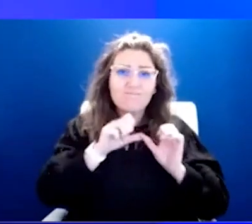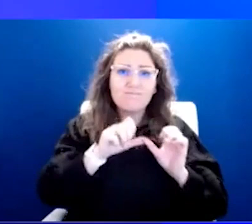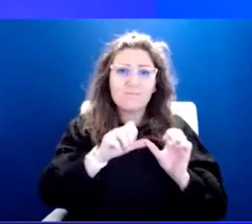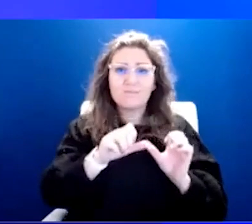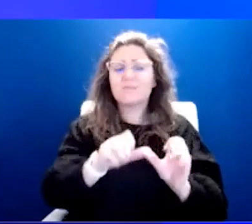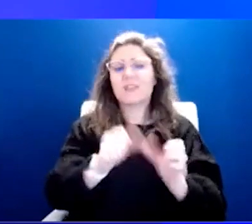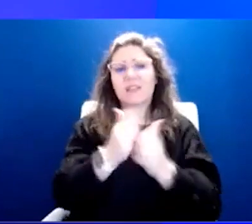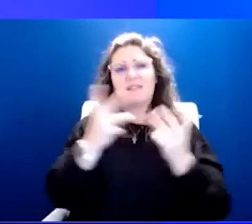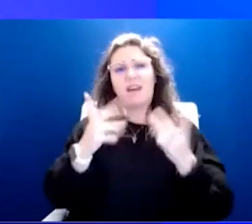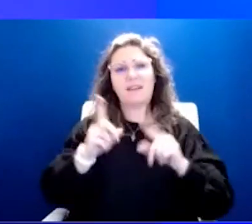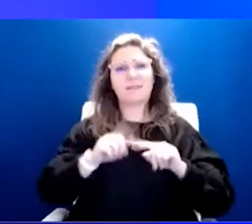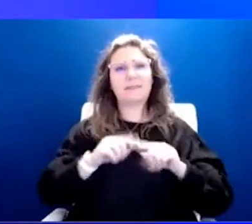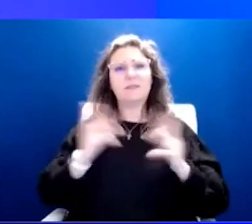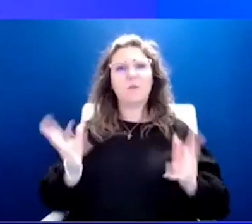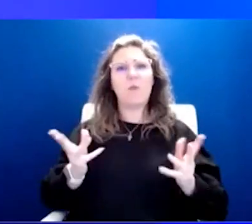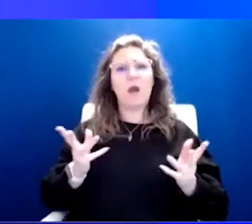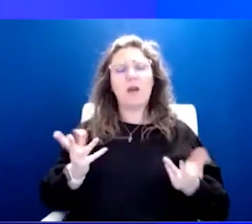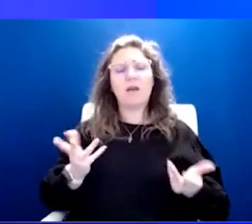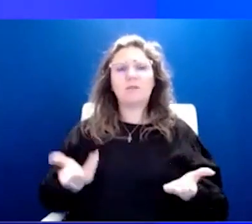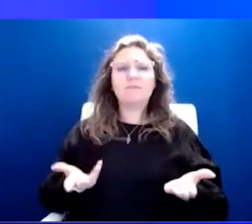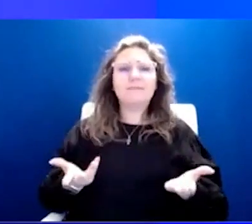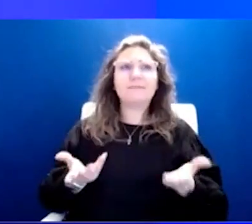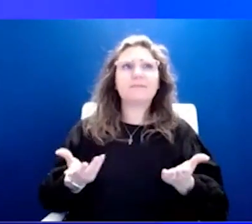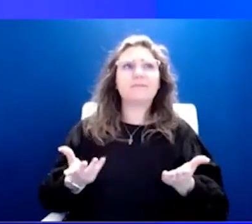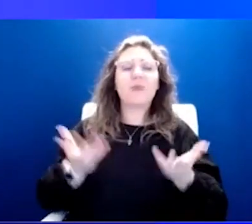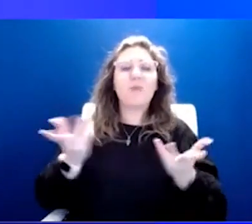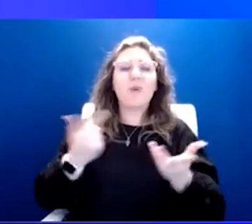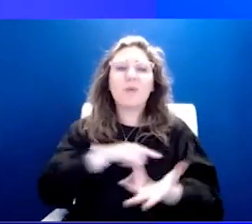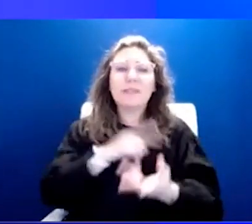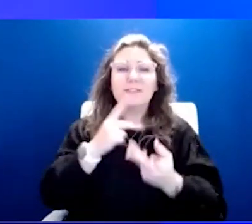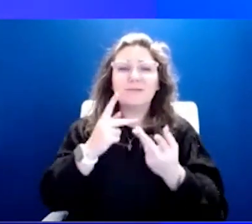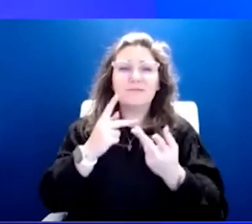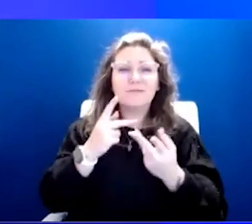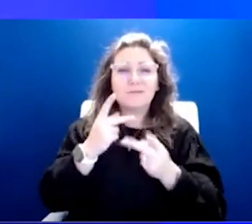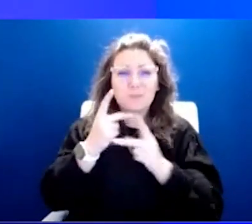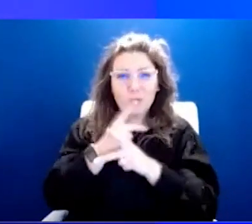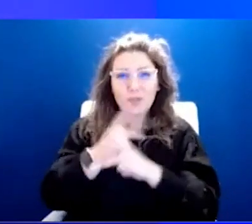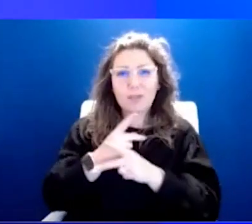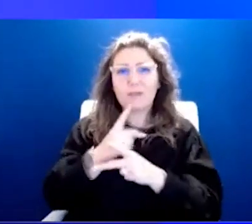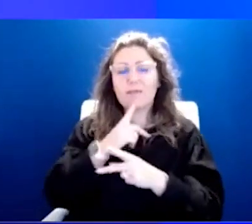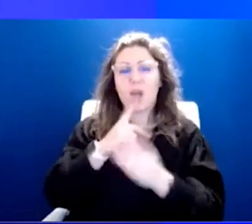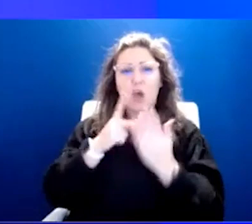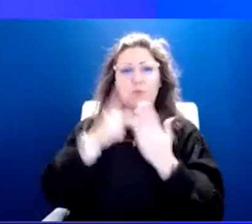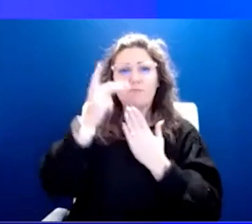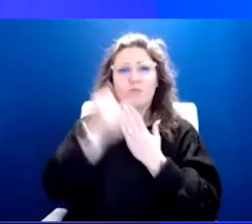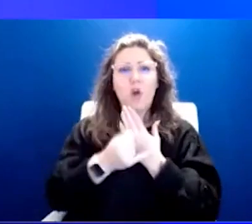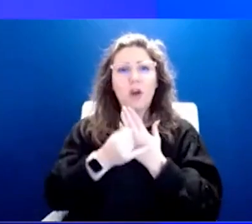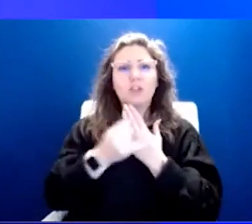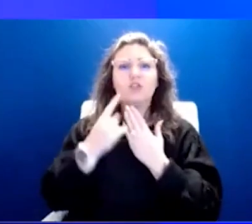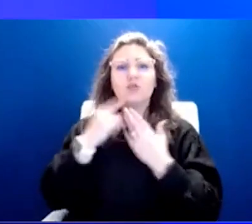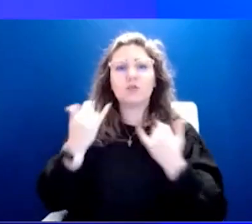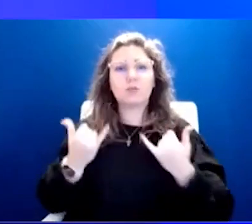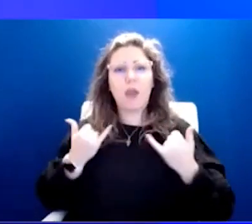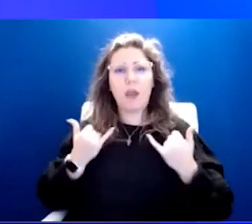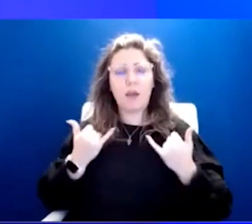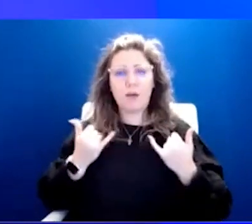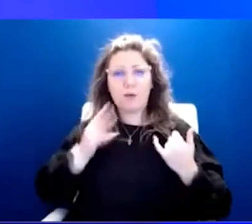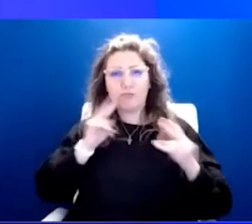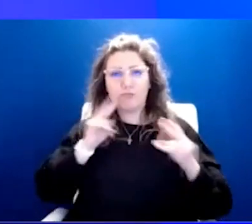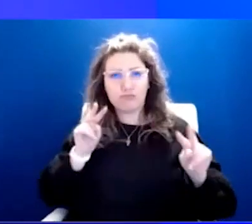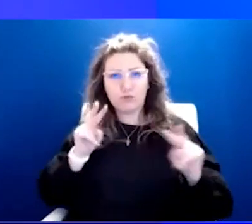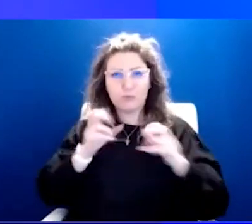depends on, it's kind of what we're working on. We're, Dr. Greiner and I are working in a project right now where we're looking at many